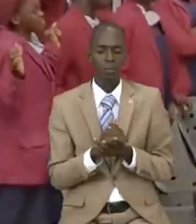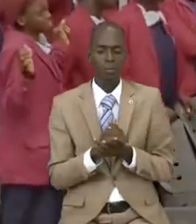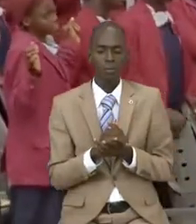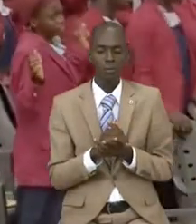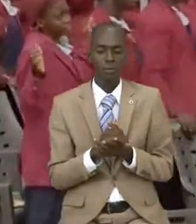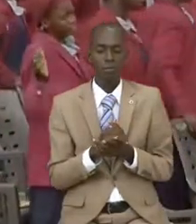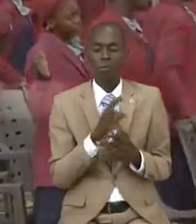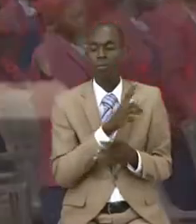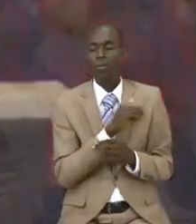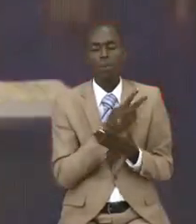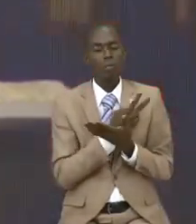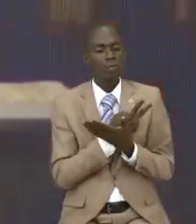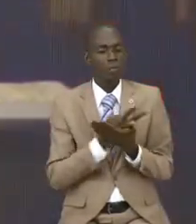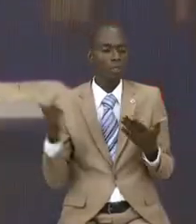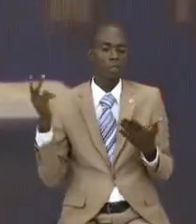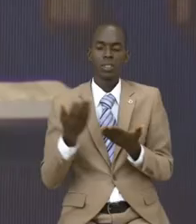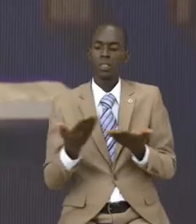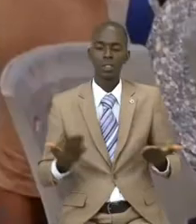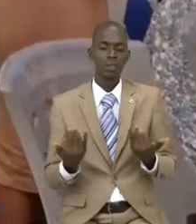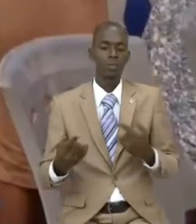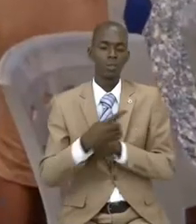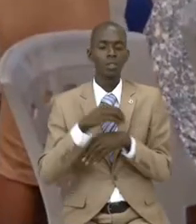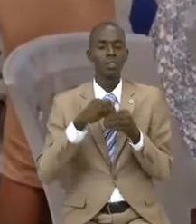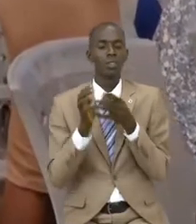No failure here today.